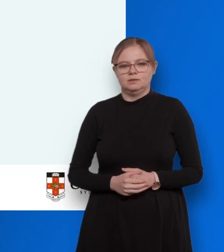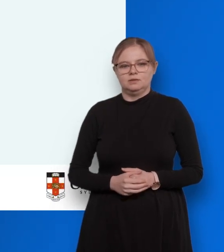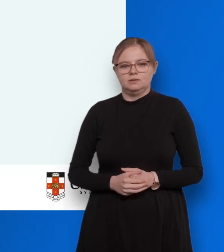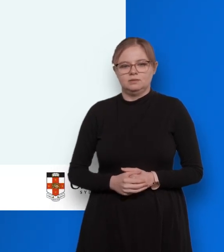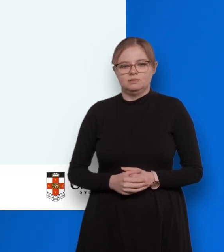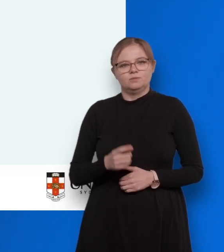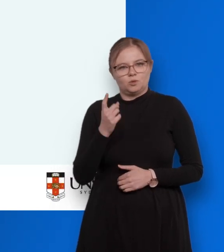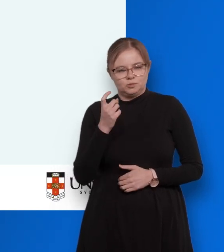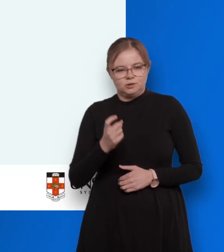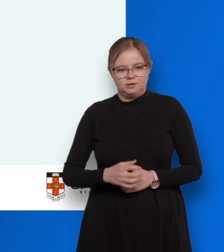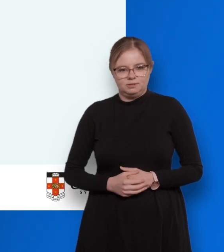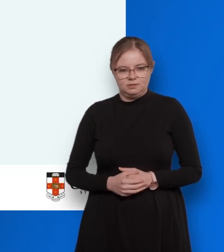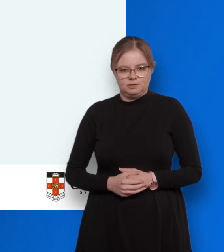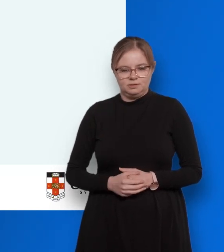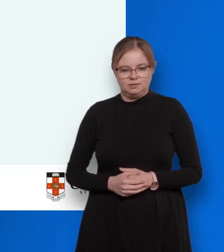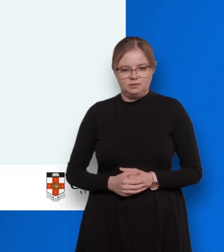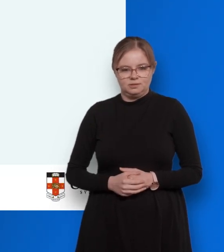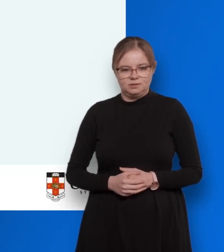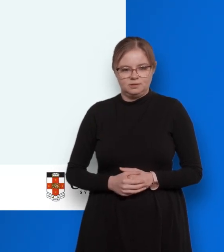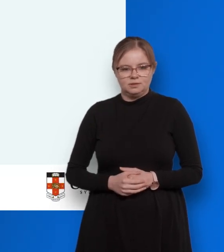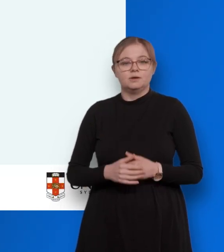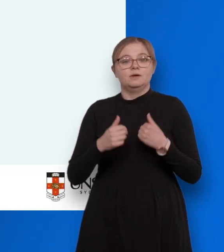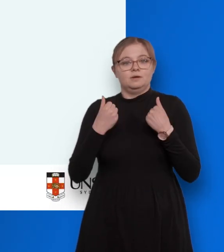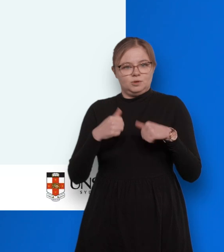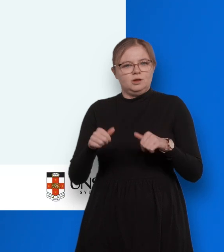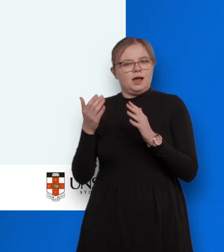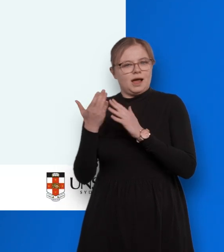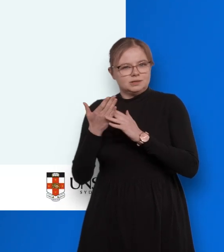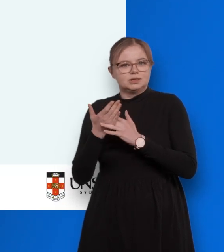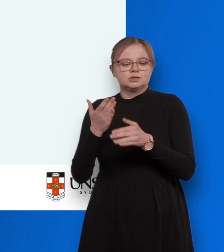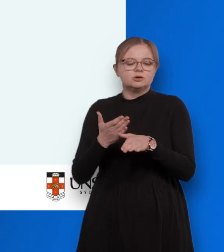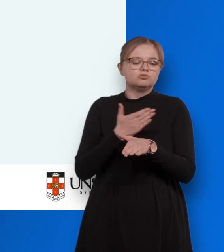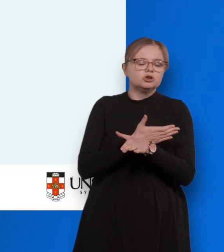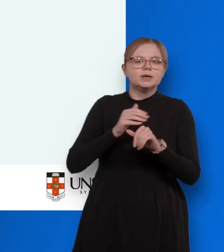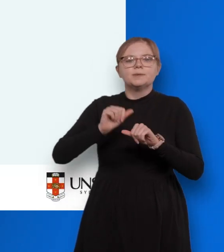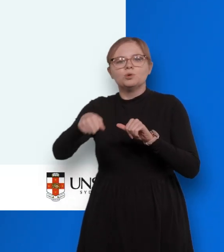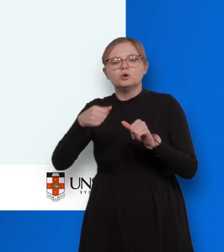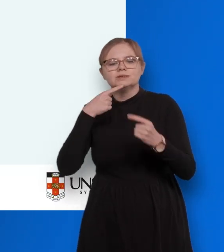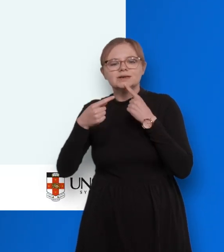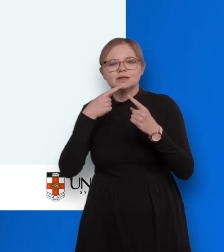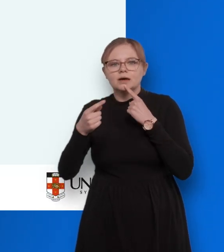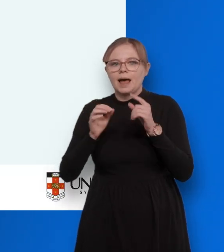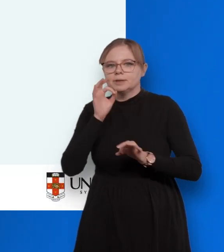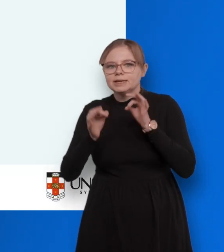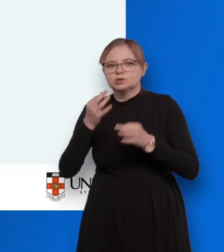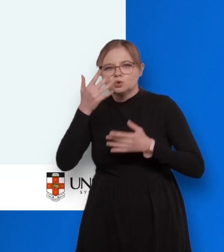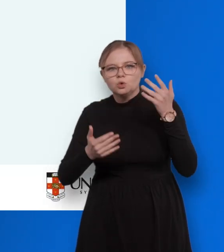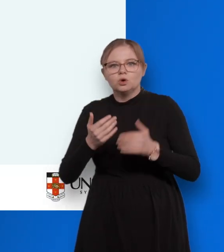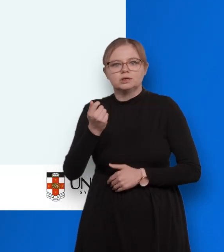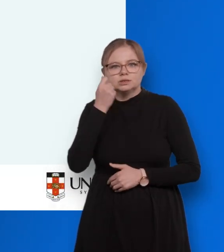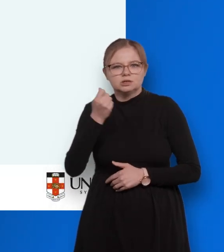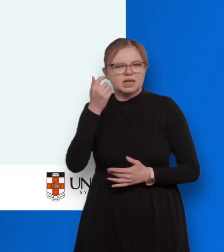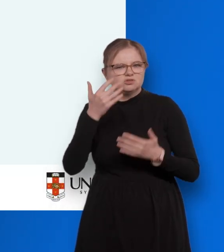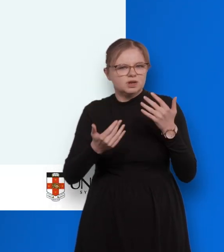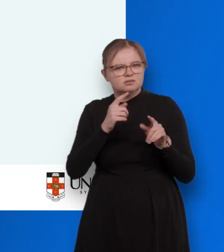One more. We had access to pre and post data on application scores, success rates, and how the resources